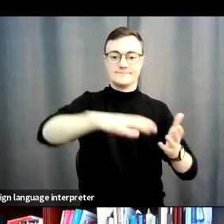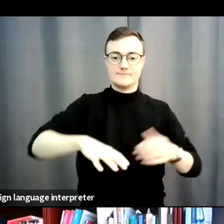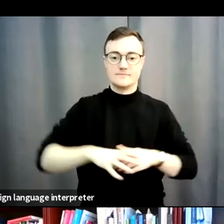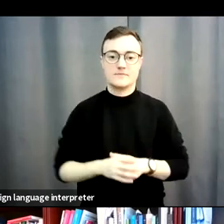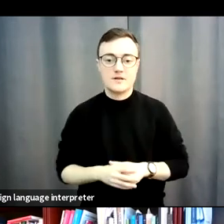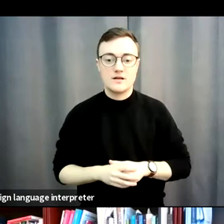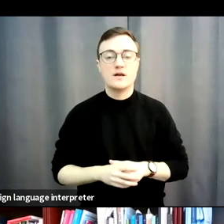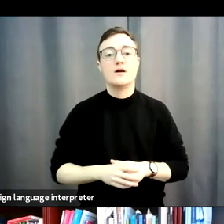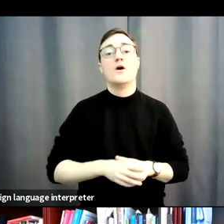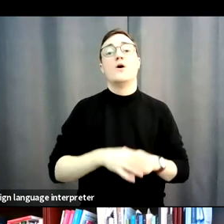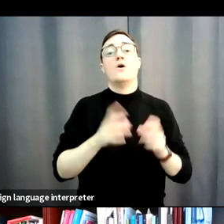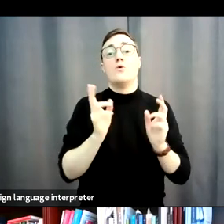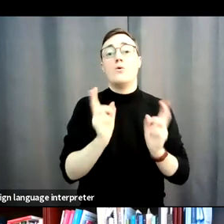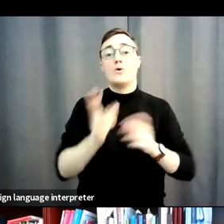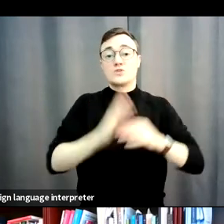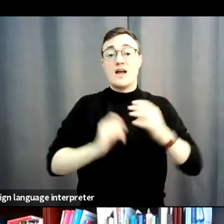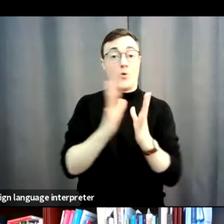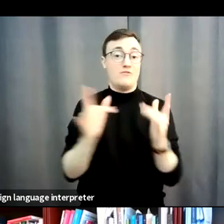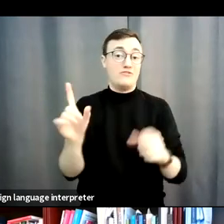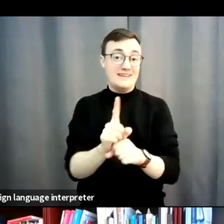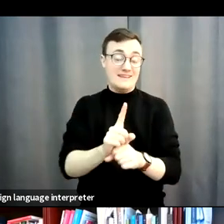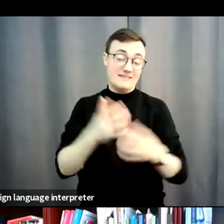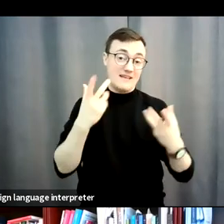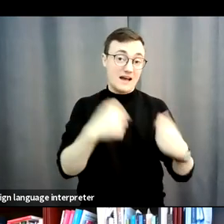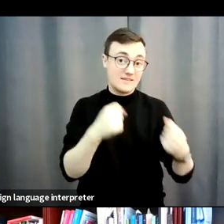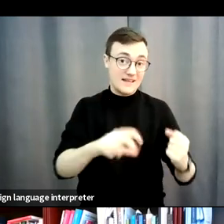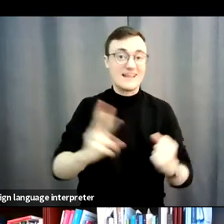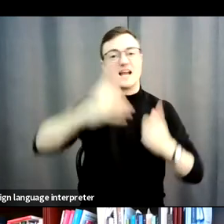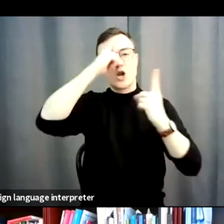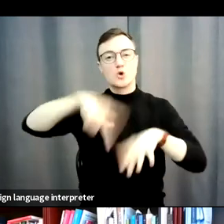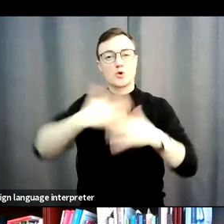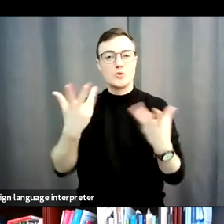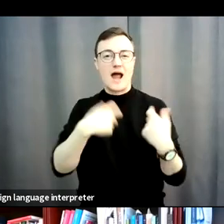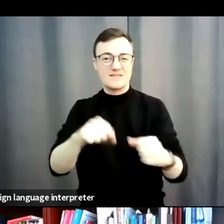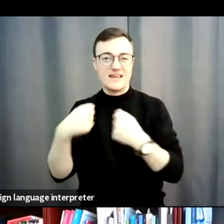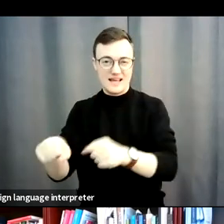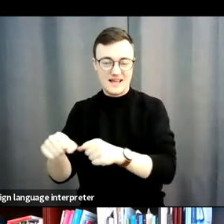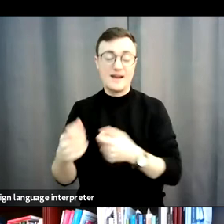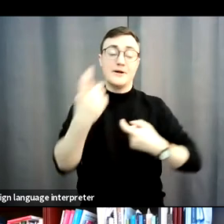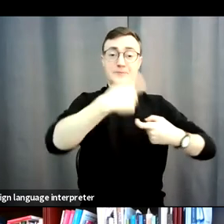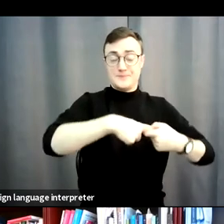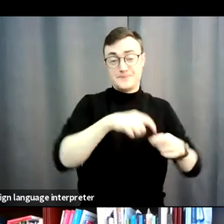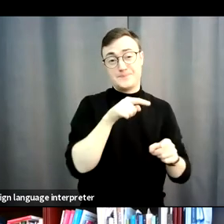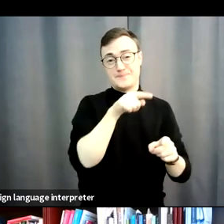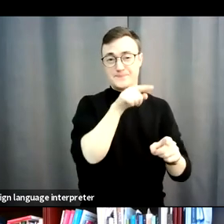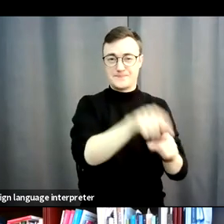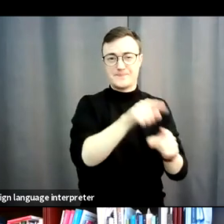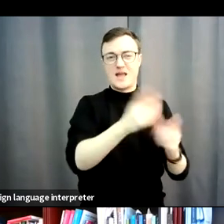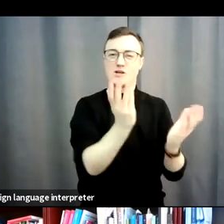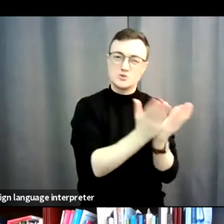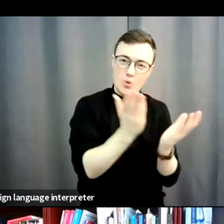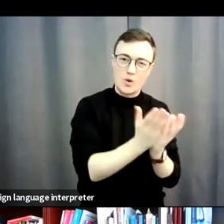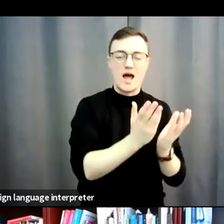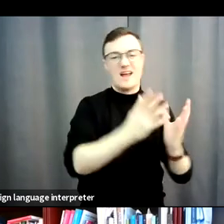and leisure time activities. And I'll say a little more about education, healthcare, and play on the next slides, because they